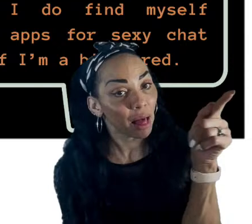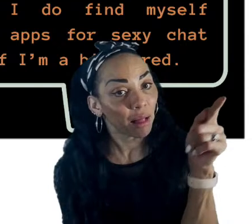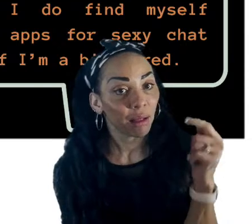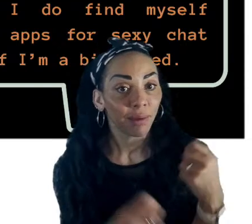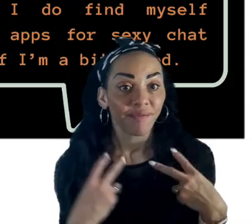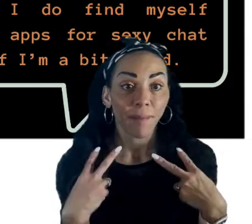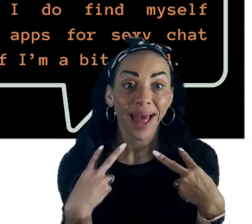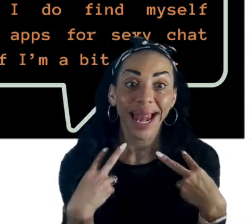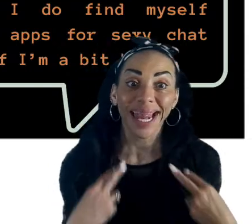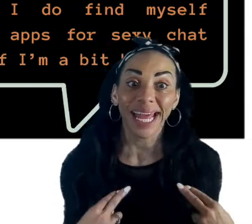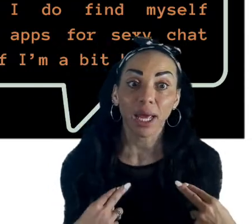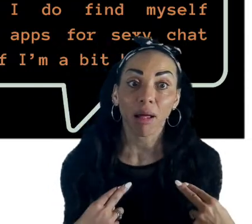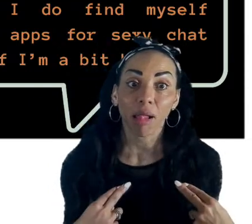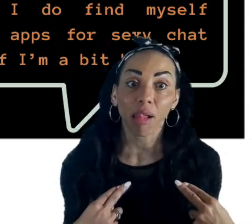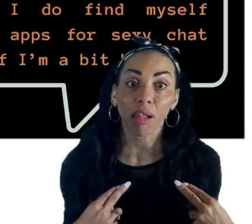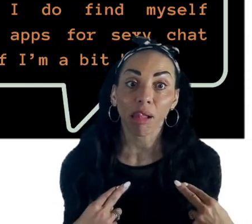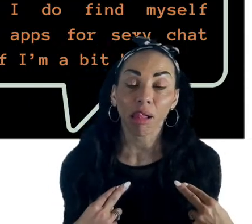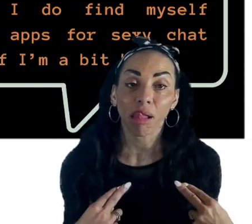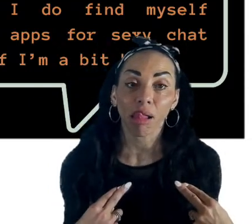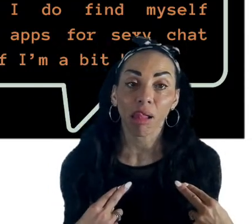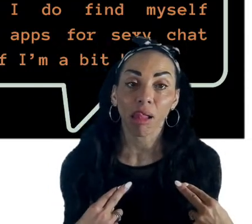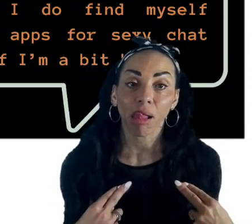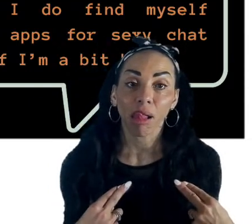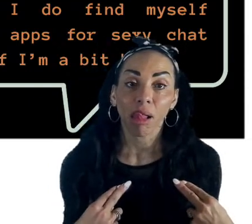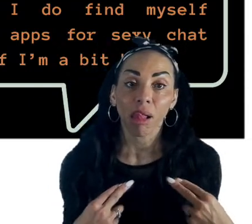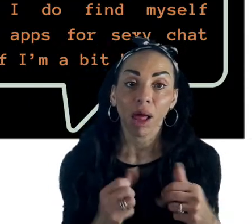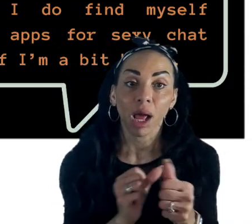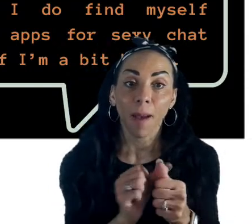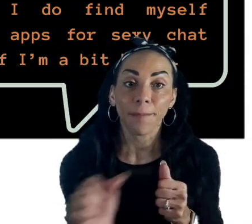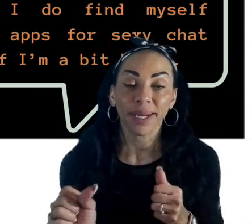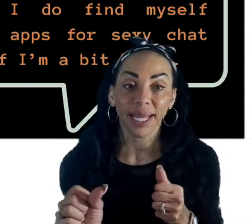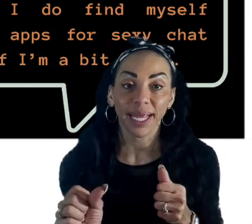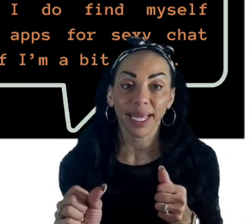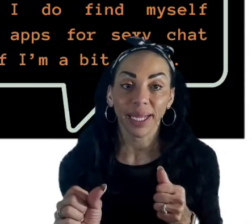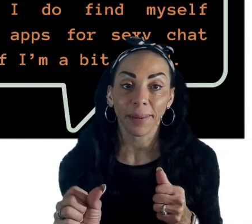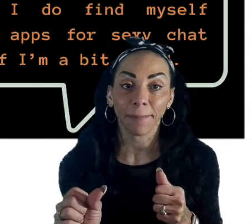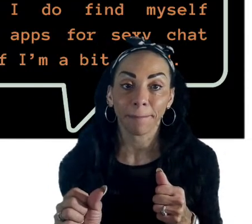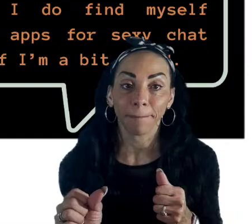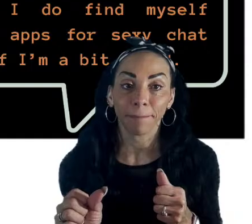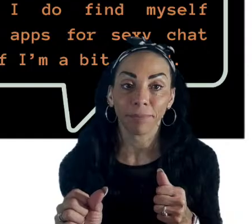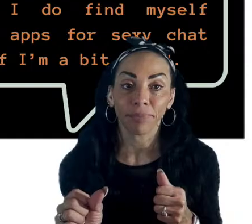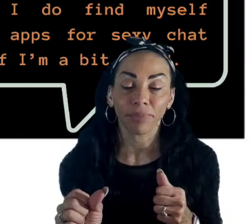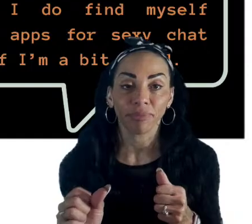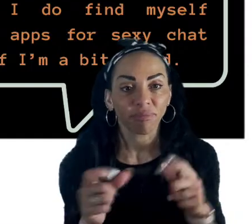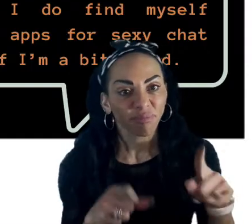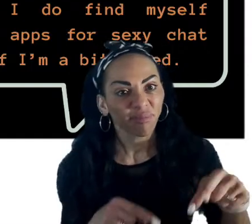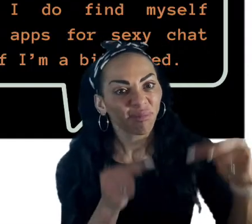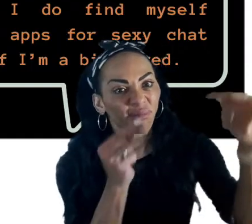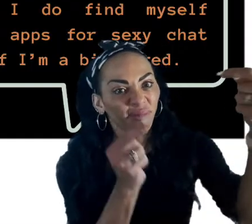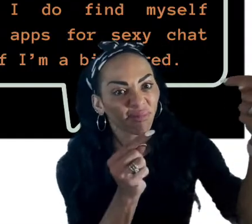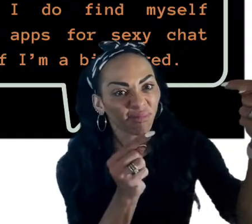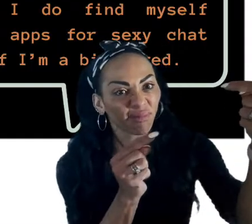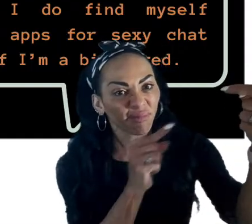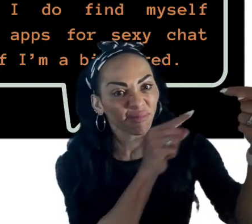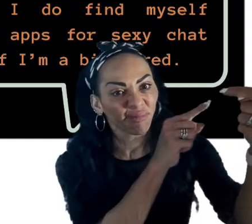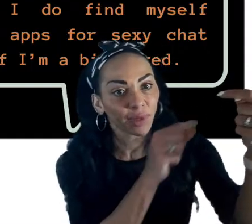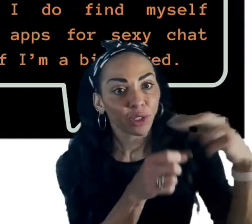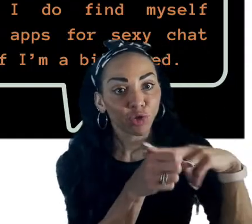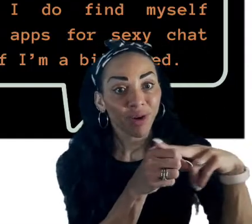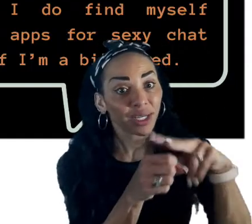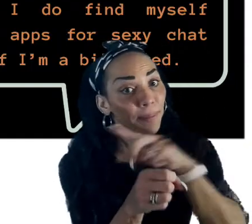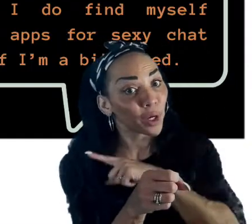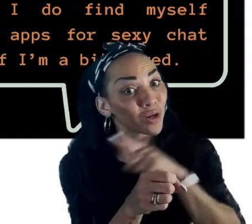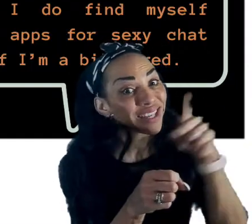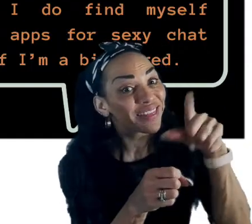that are now taking Grindr to court because they sold data. I don't know if you've heard this story in the news, but